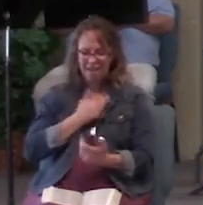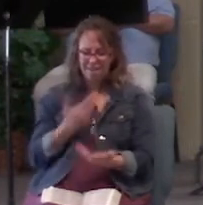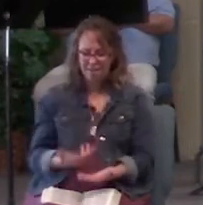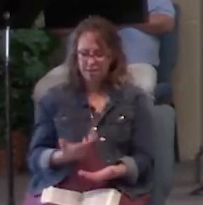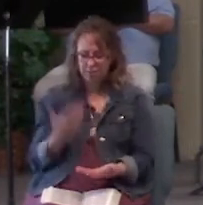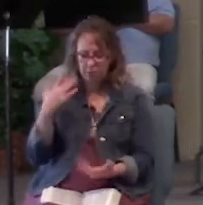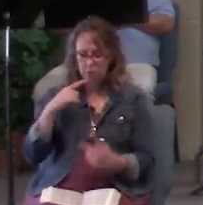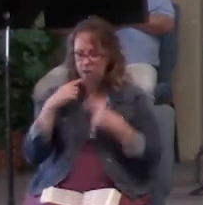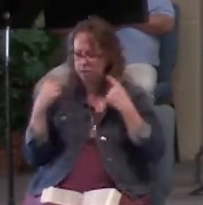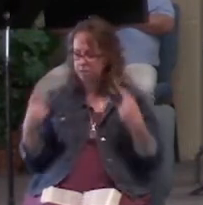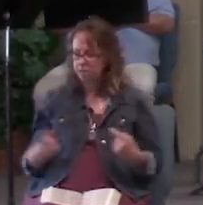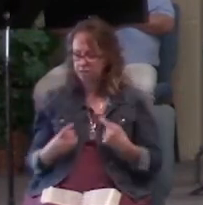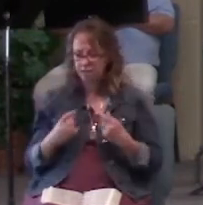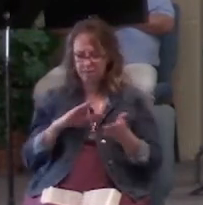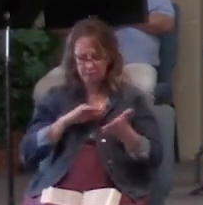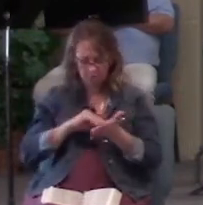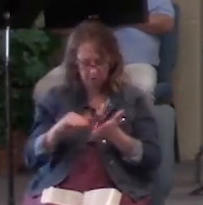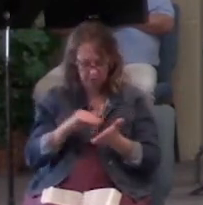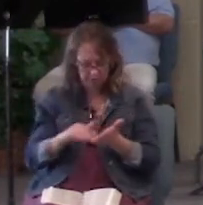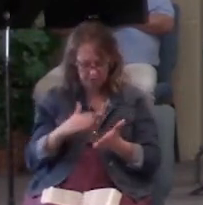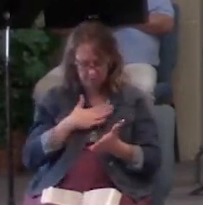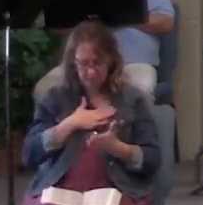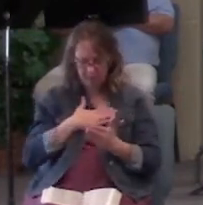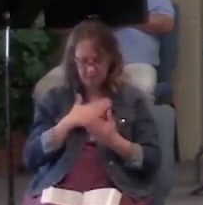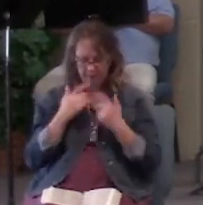as sin. Forgive me of my sin.